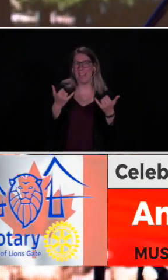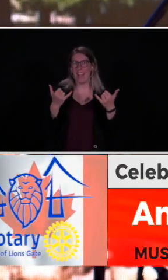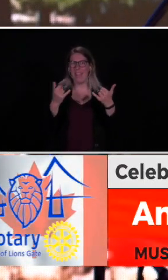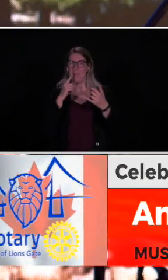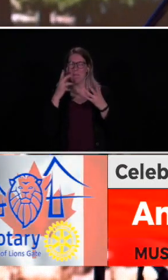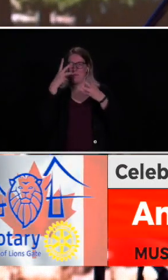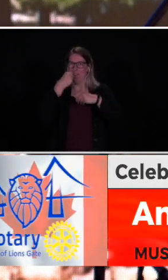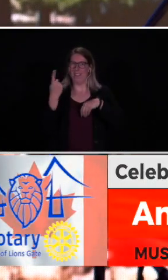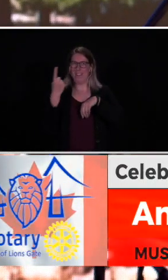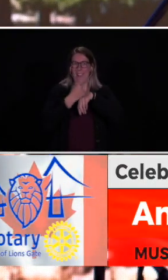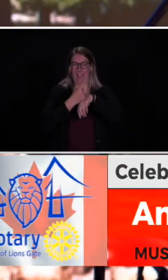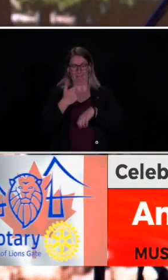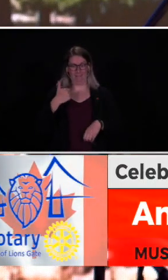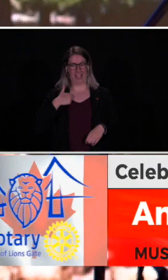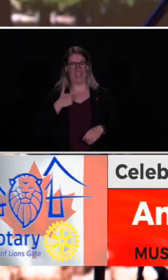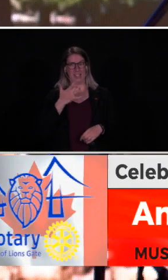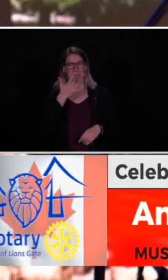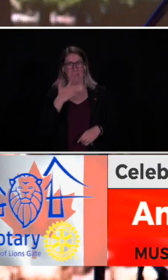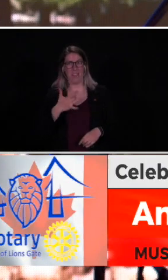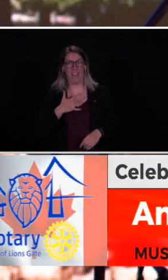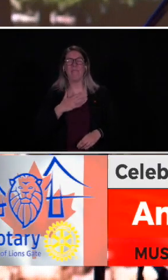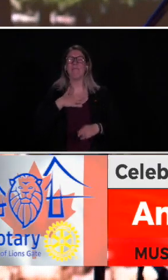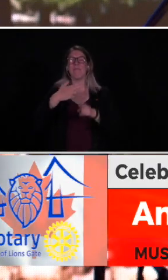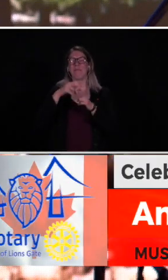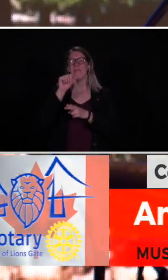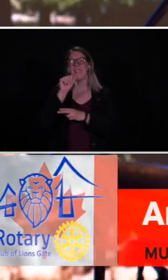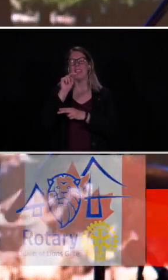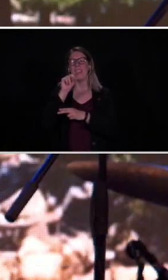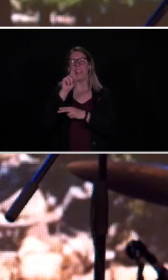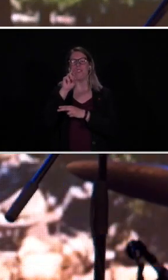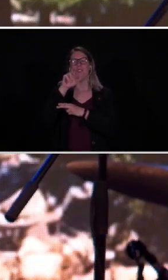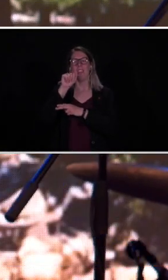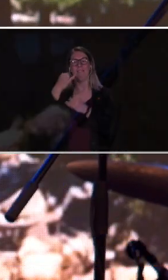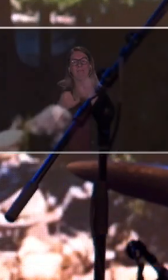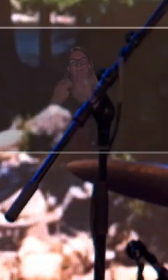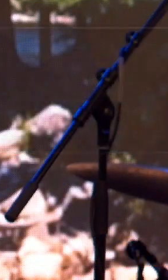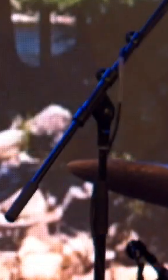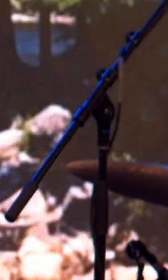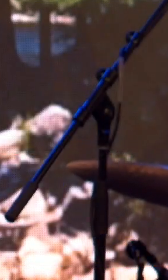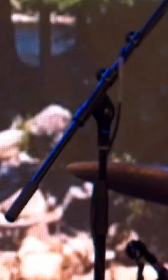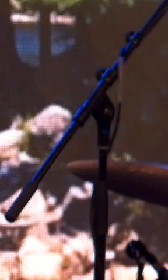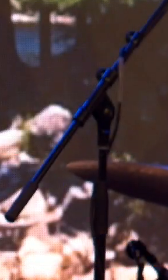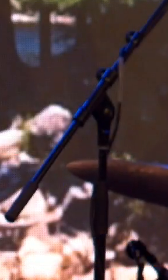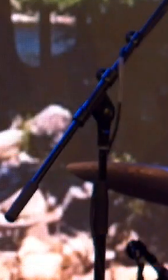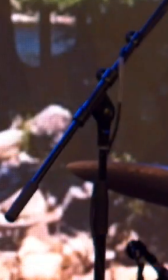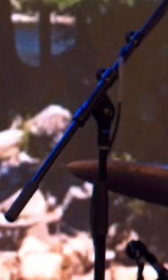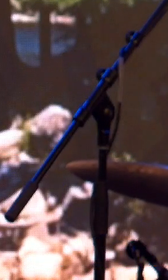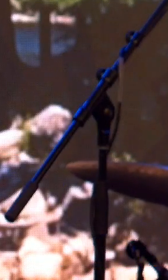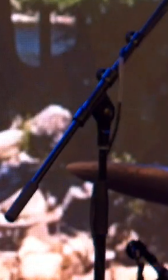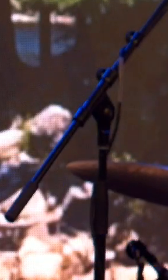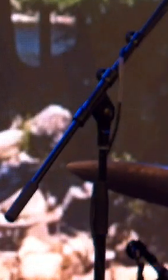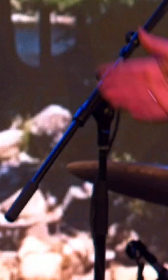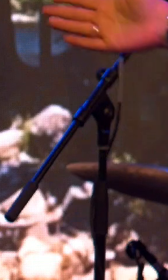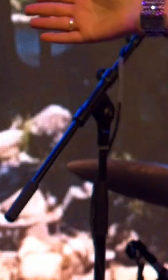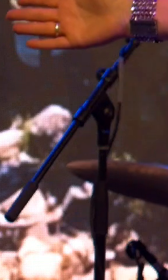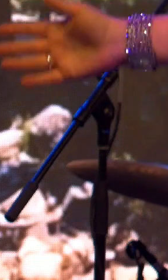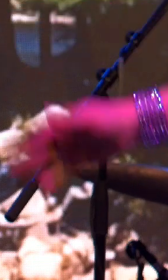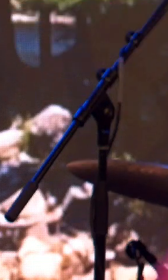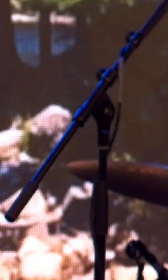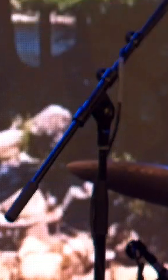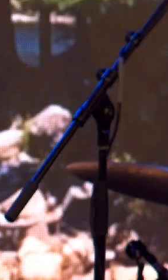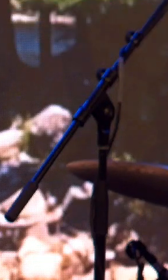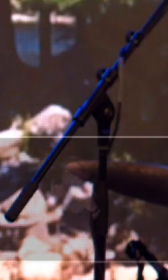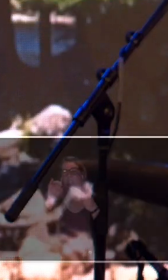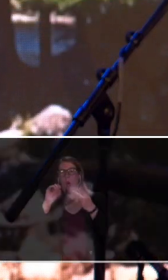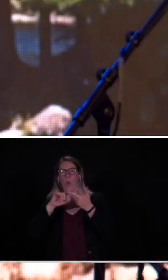day, Canada's birthday. My name is Andrea Superstein. My friends here with me, Mary, Nino, and